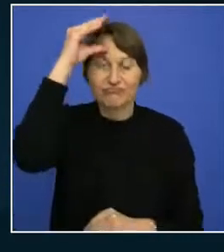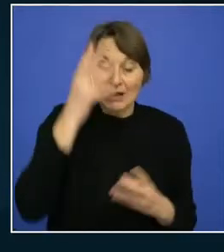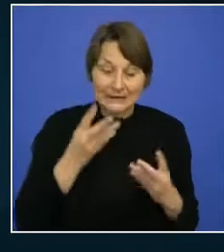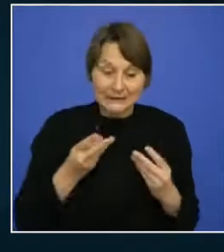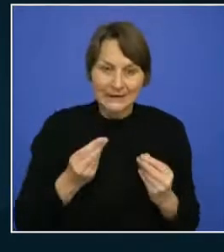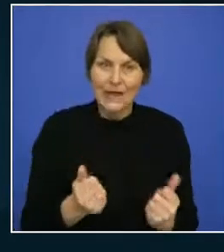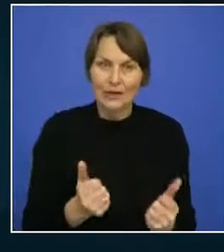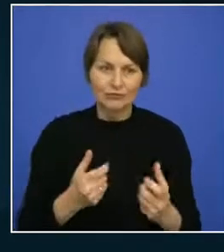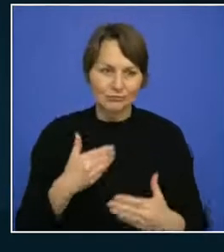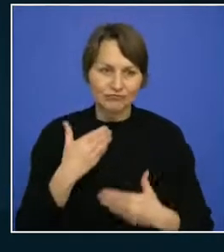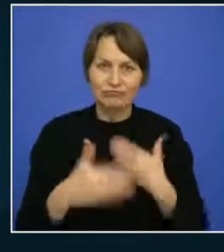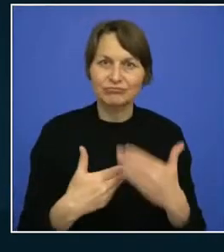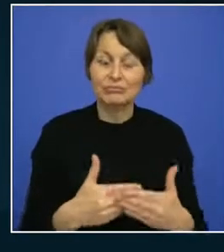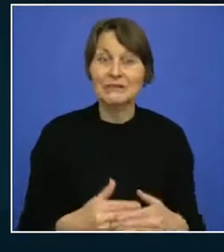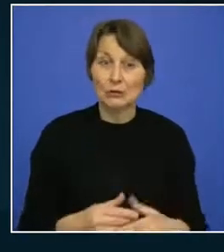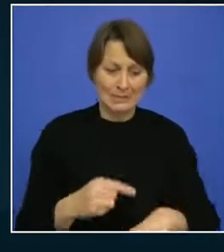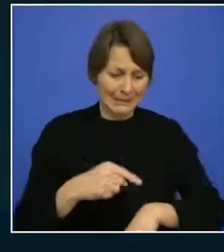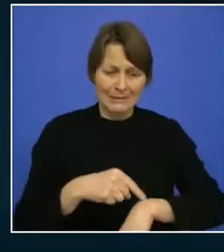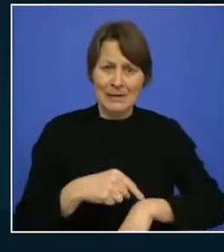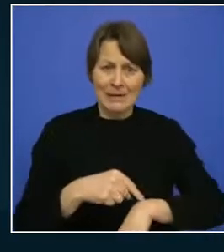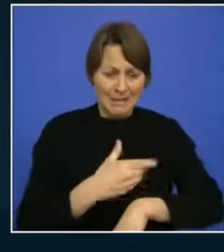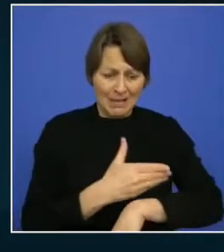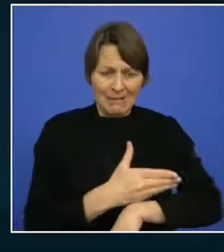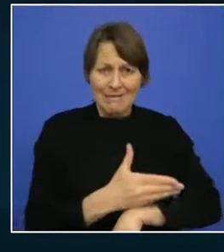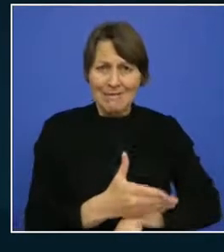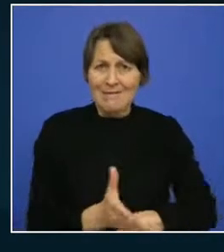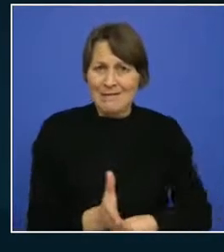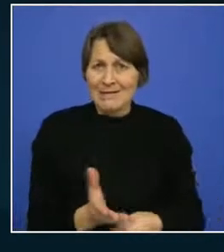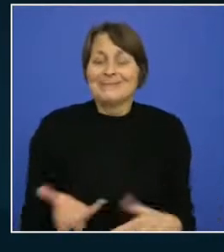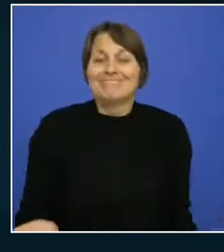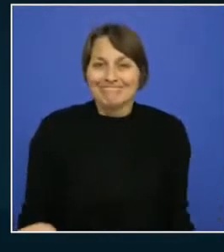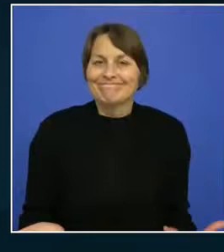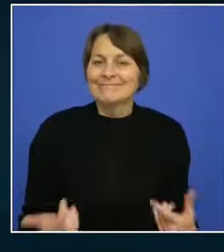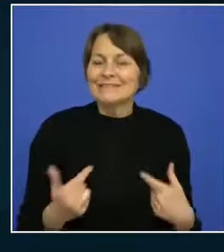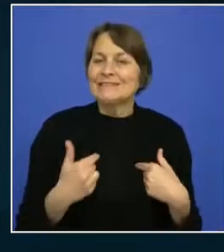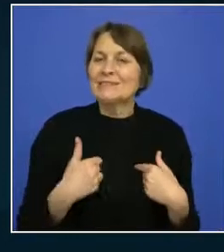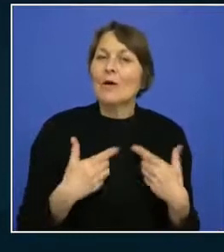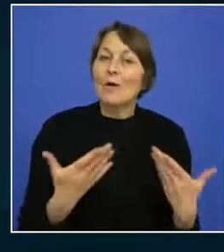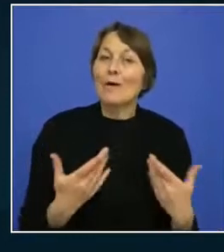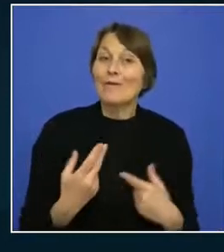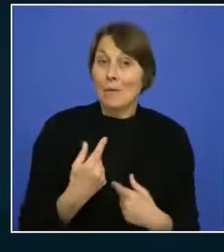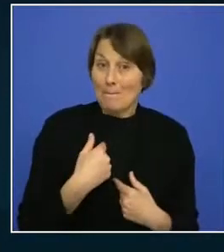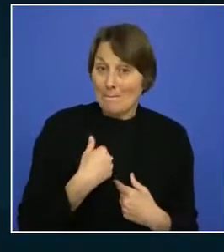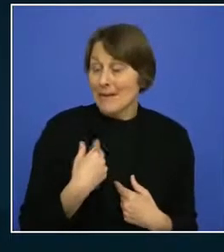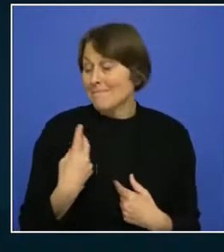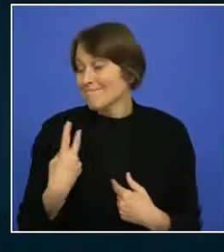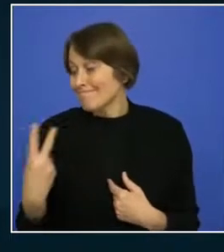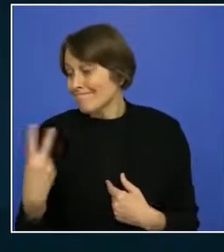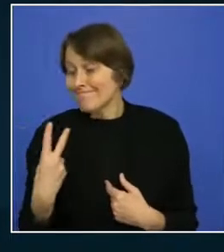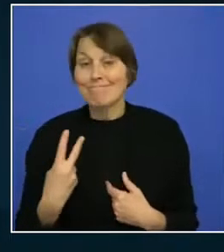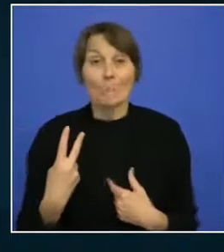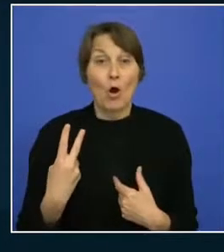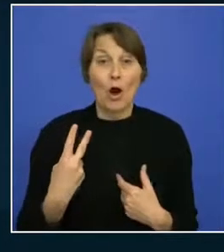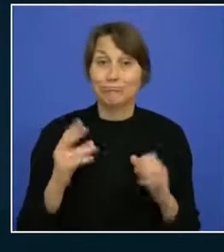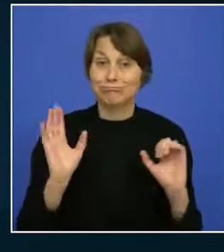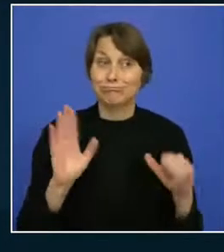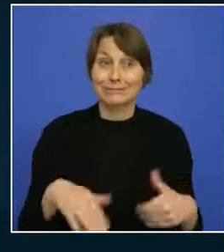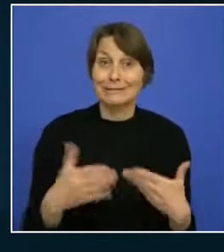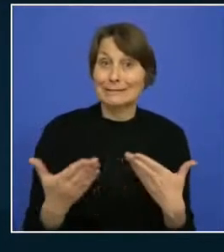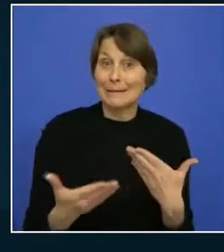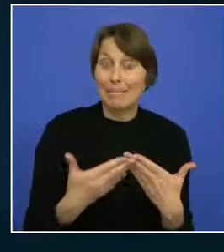time. And so something that's simple for me to do, for Daisuke to do, for you to do,